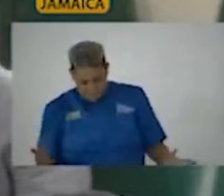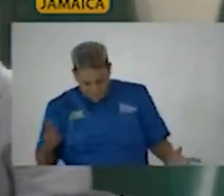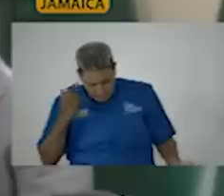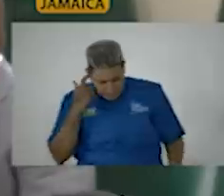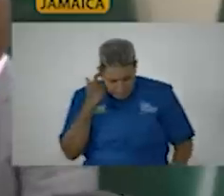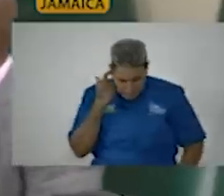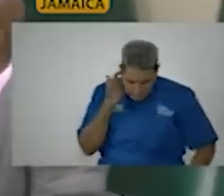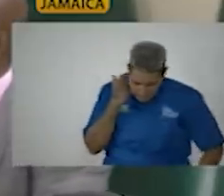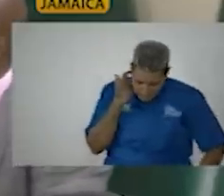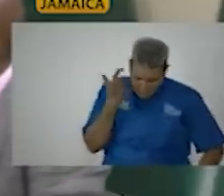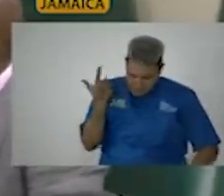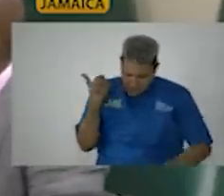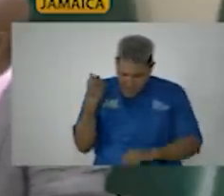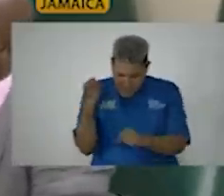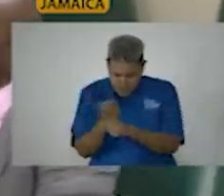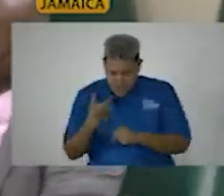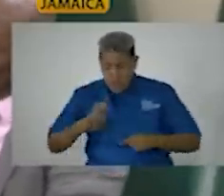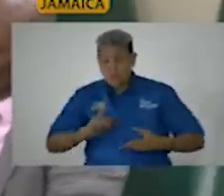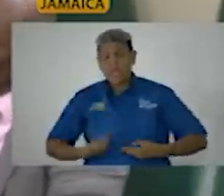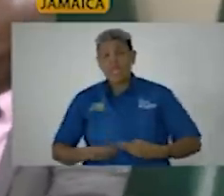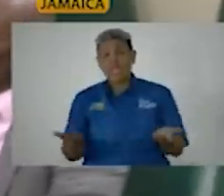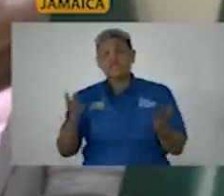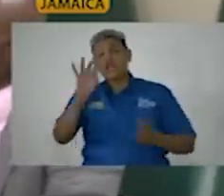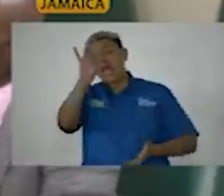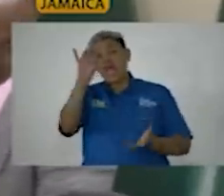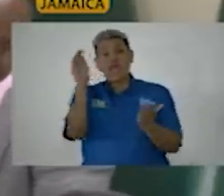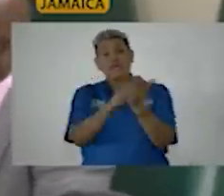Last year, we issued